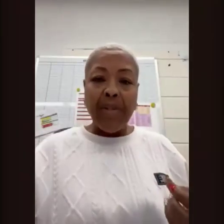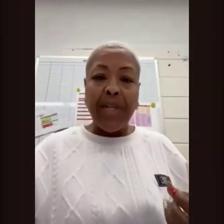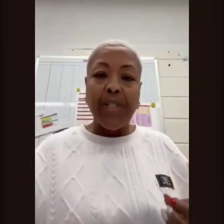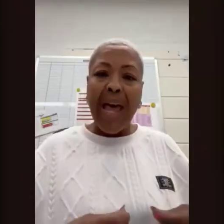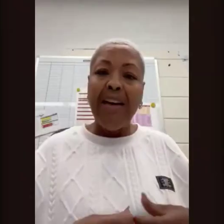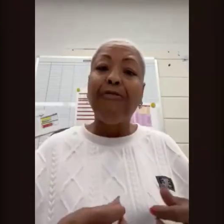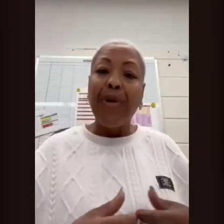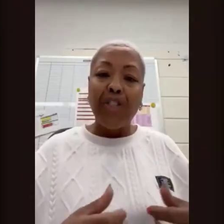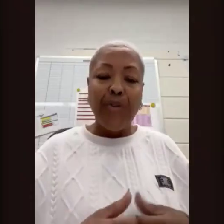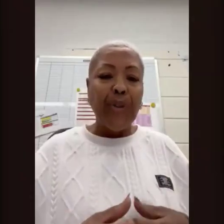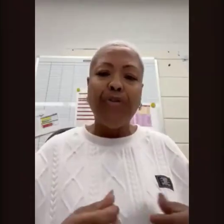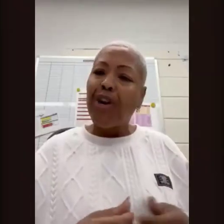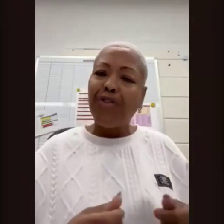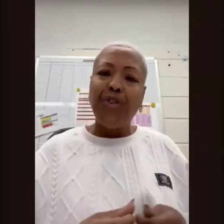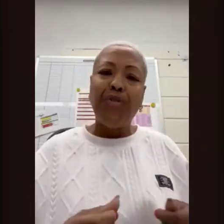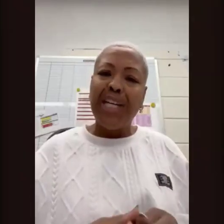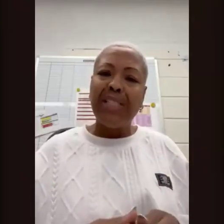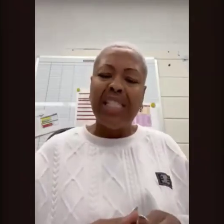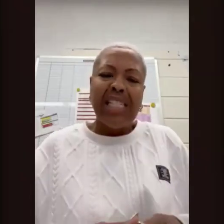So, we have